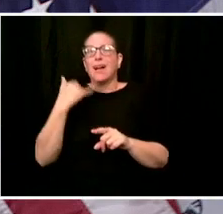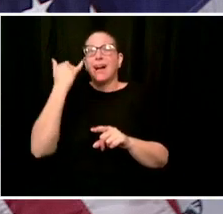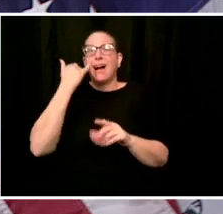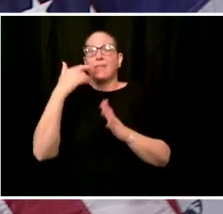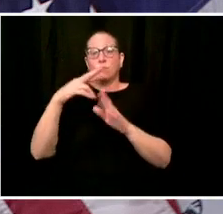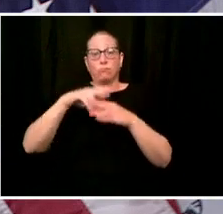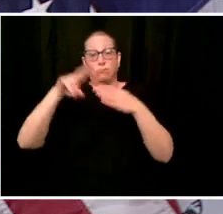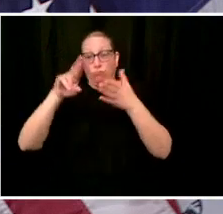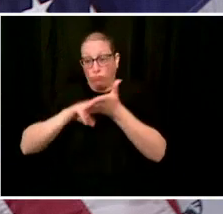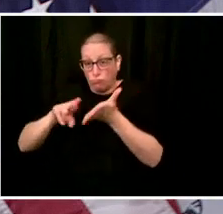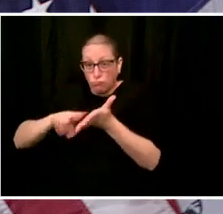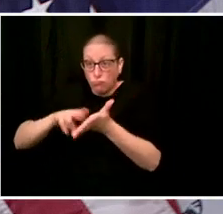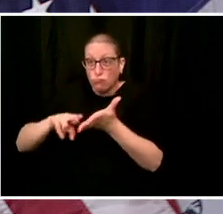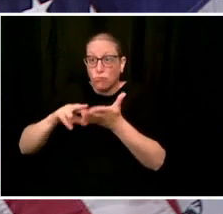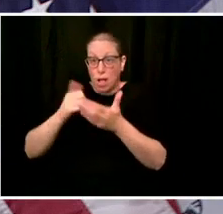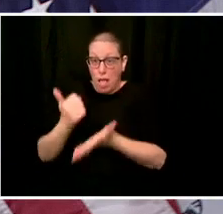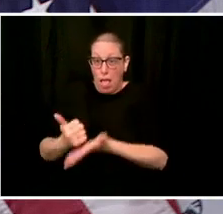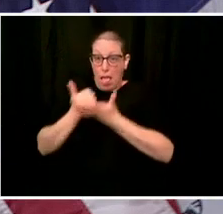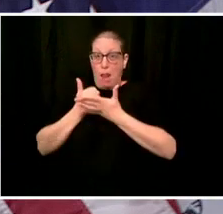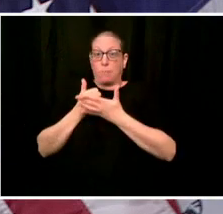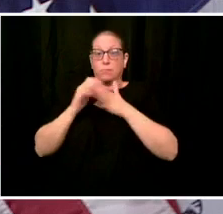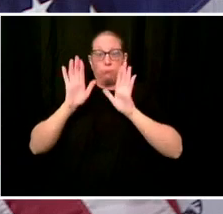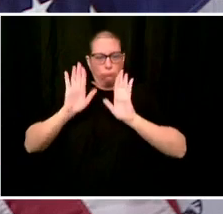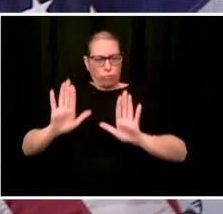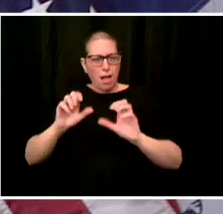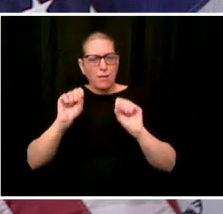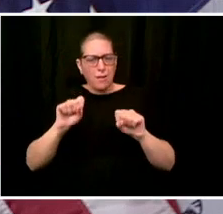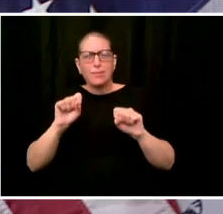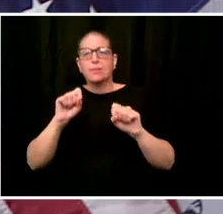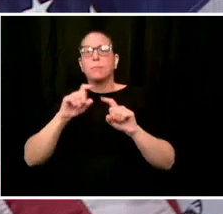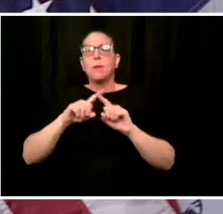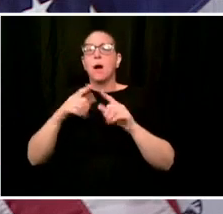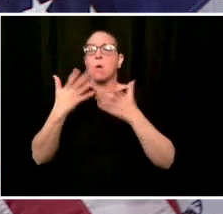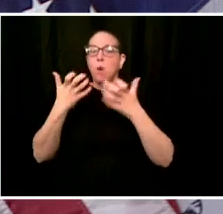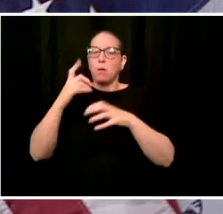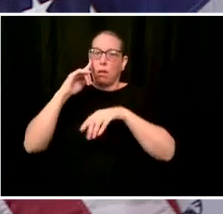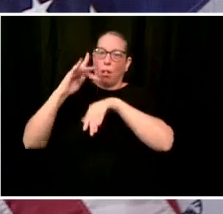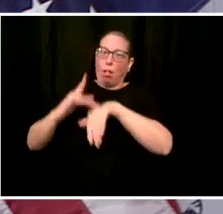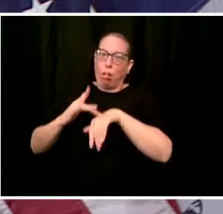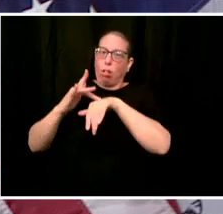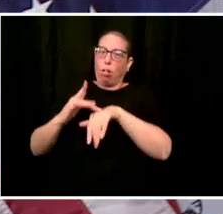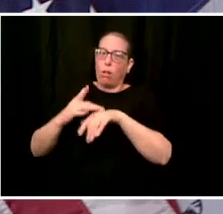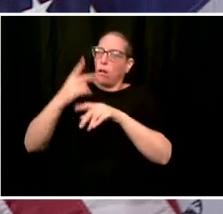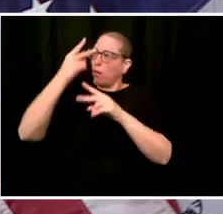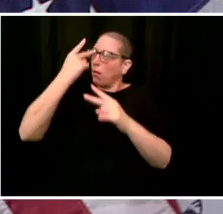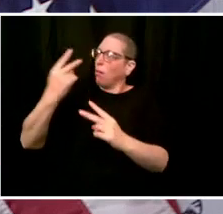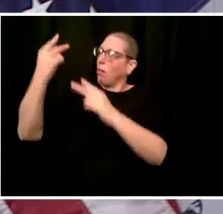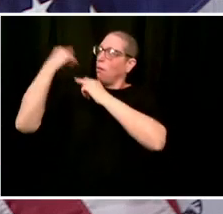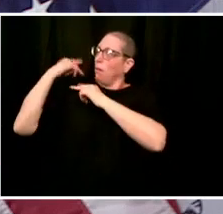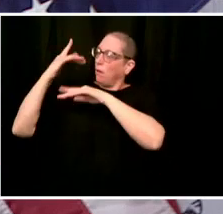I don't want us to get so lost in the past that we forget there are right now things we have to do. Dr. Barbeau.